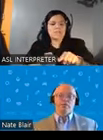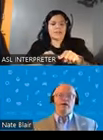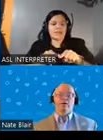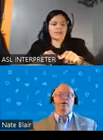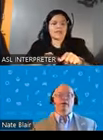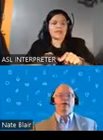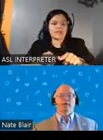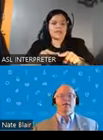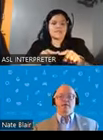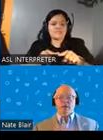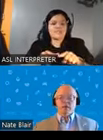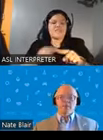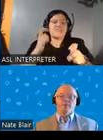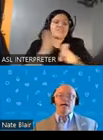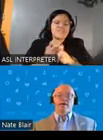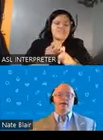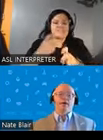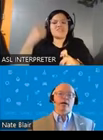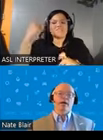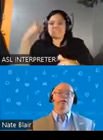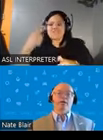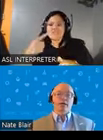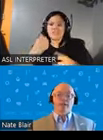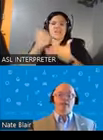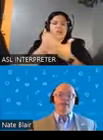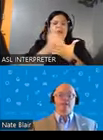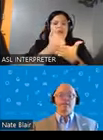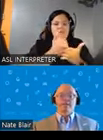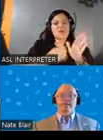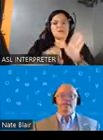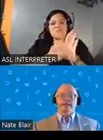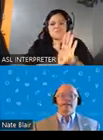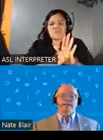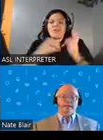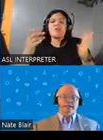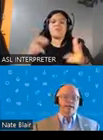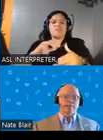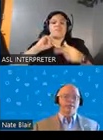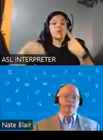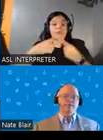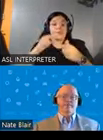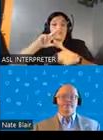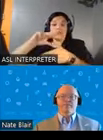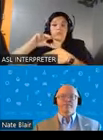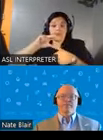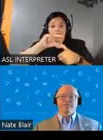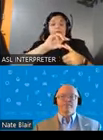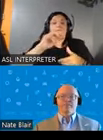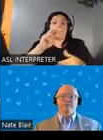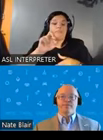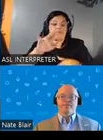as well, to think about energy justice. And next slide, please.